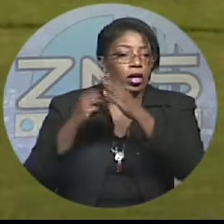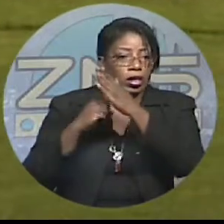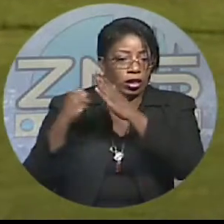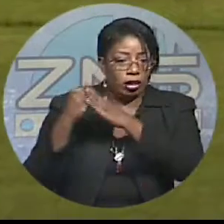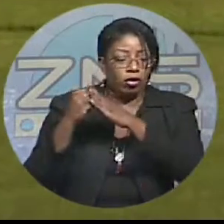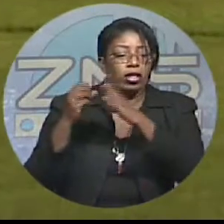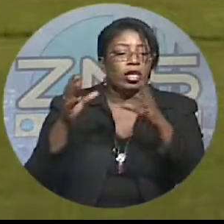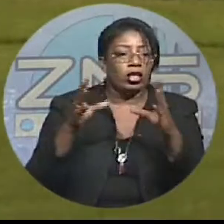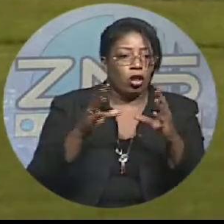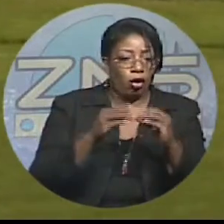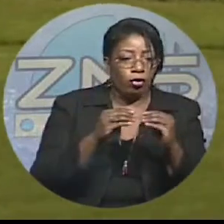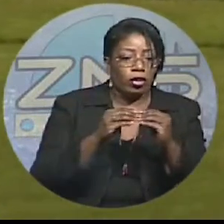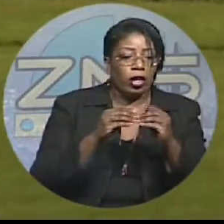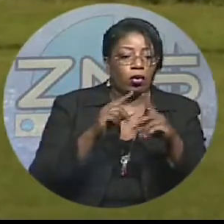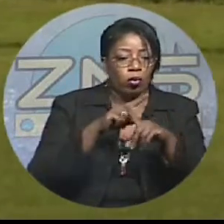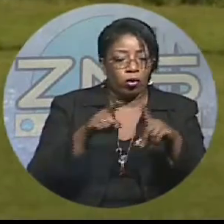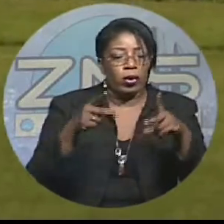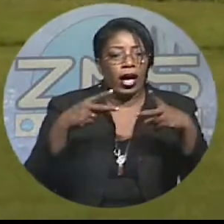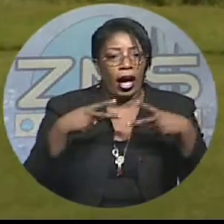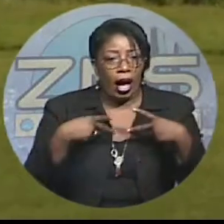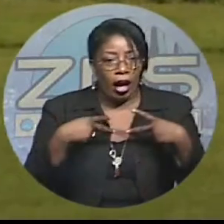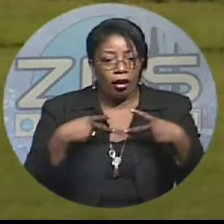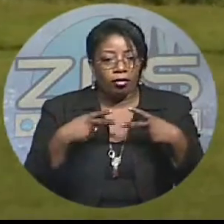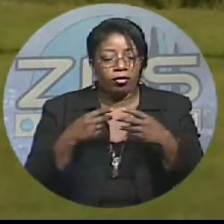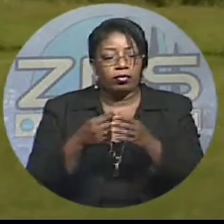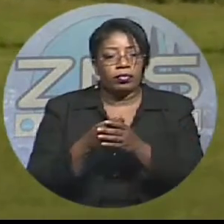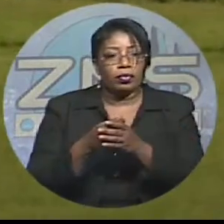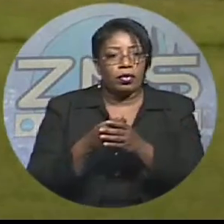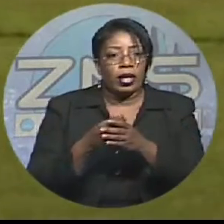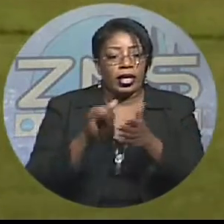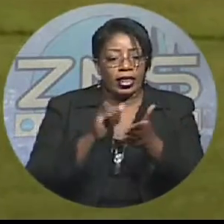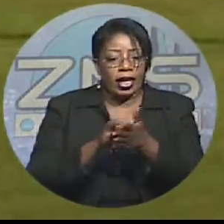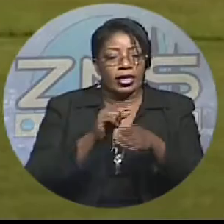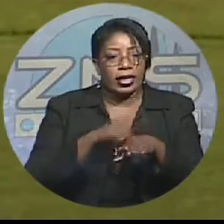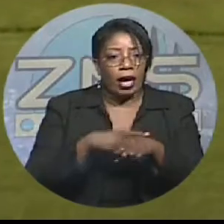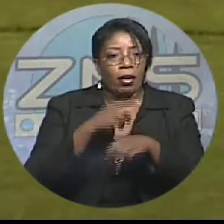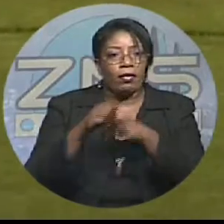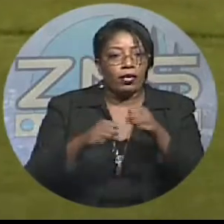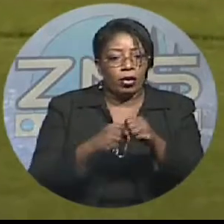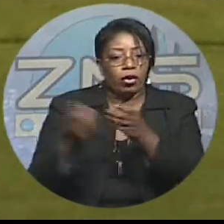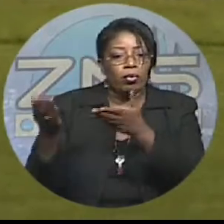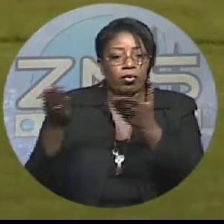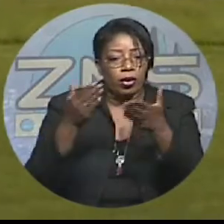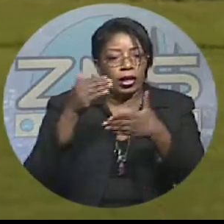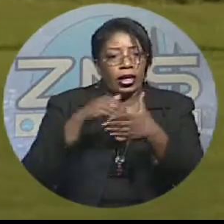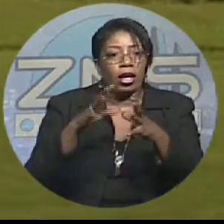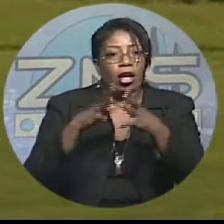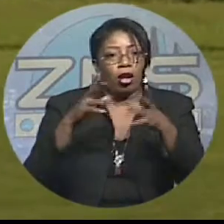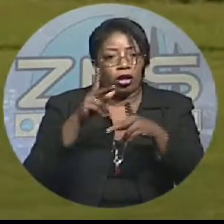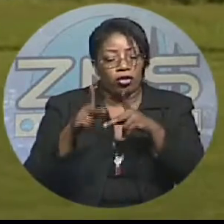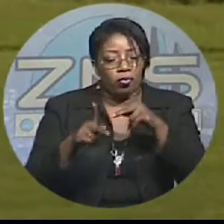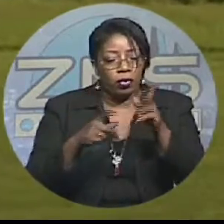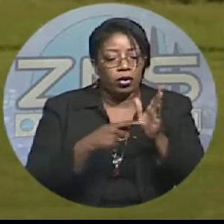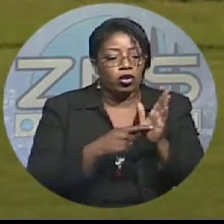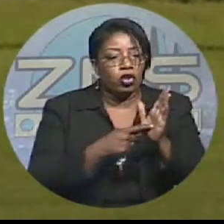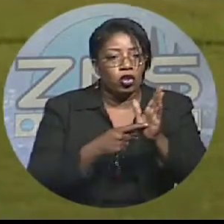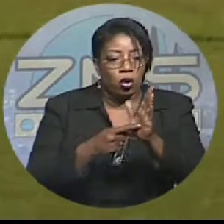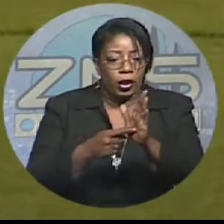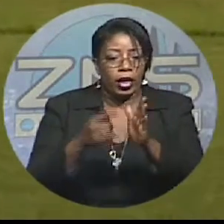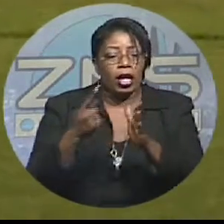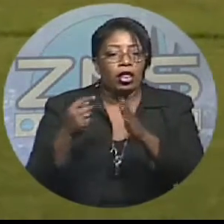meeting facilities that we have. We're going to wine and dine them. Again, it's that time of year where we bring in a lot of people, showcasing the